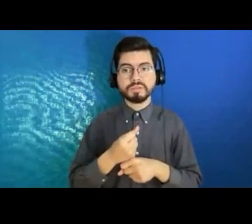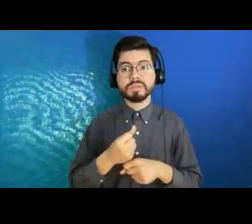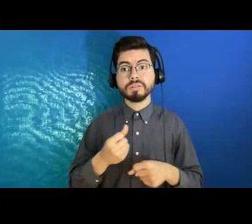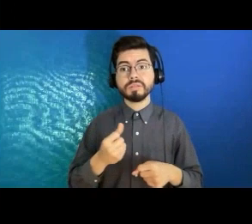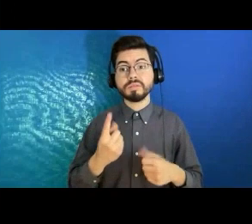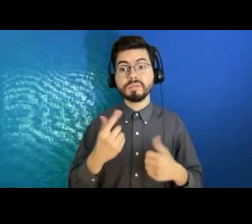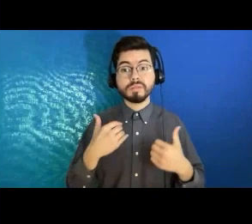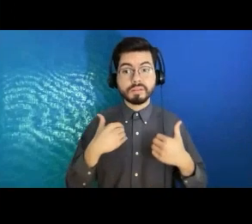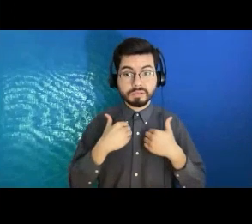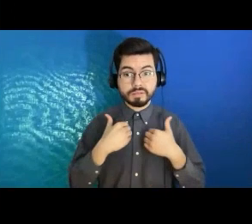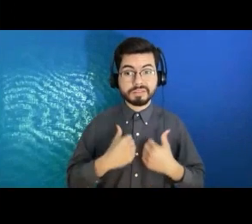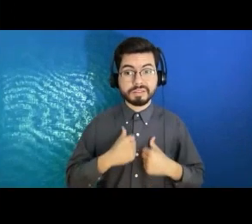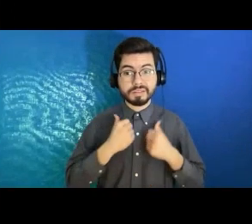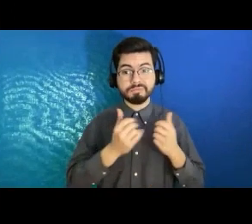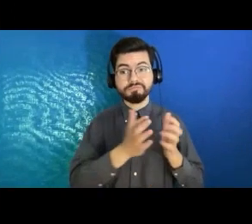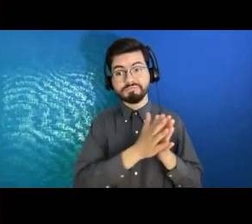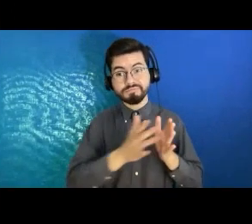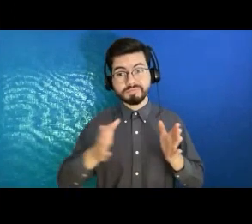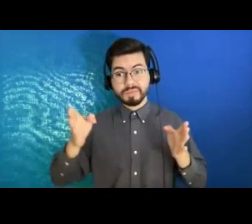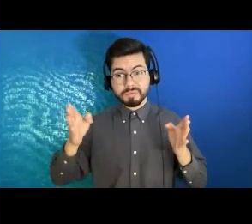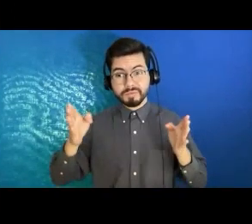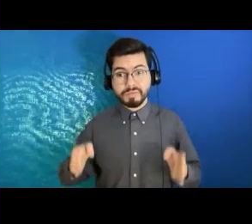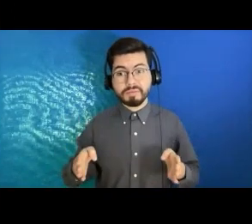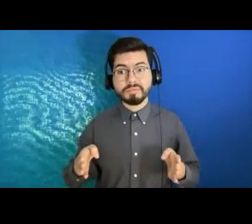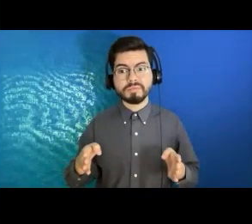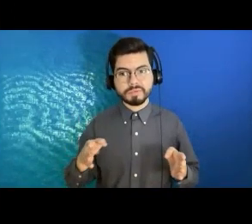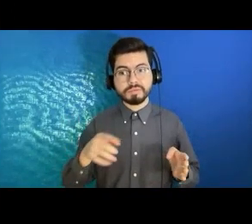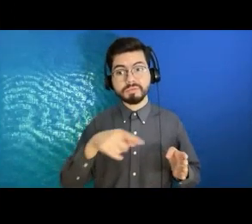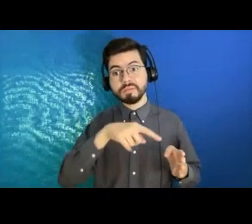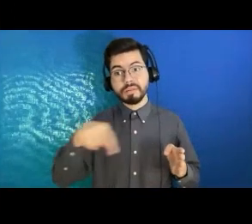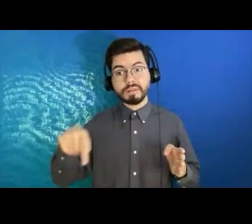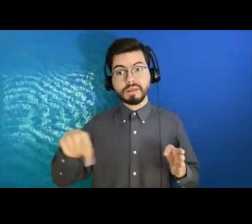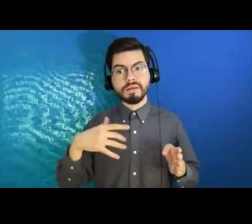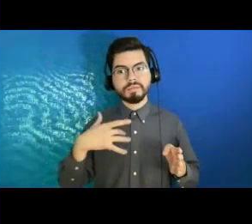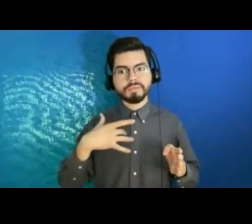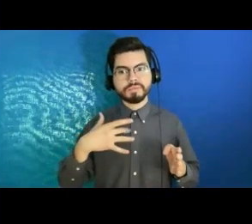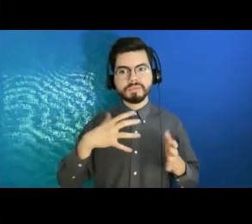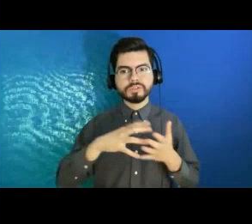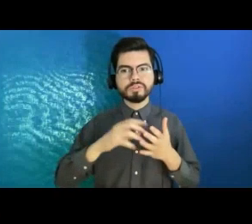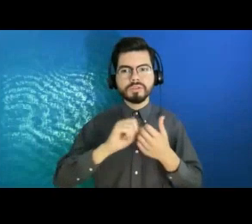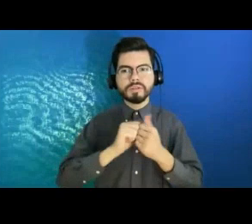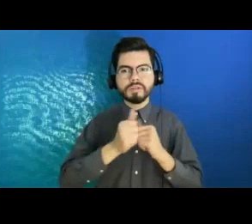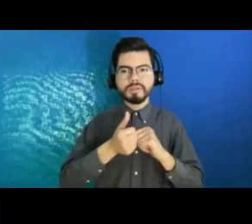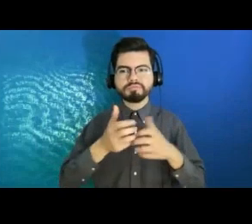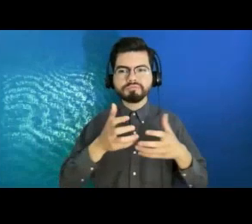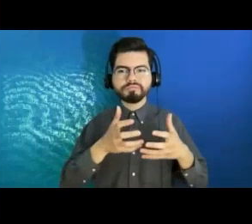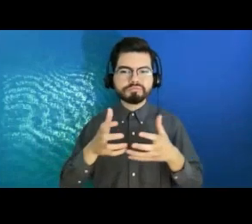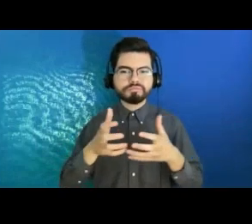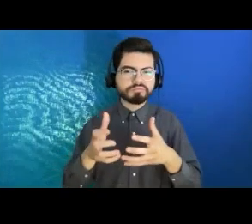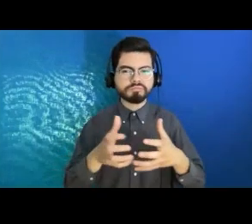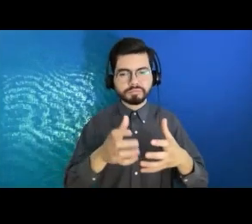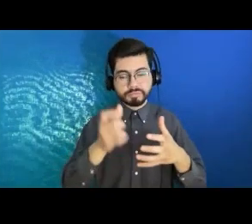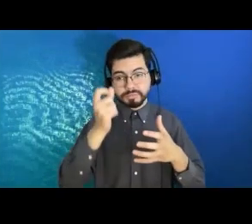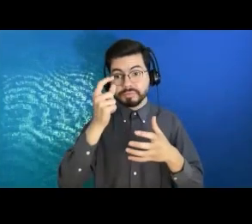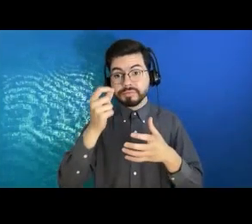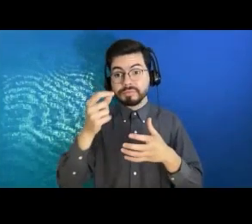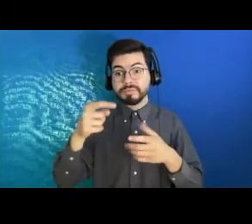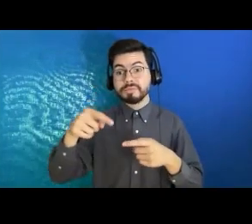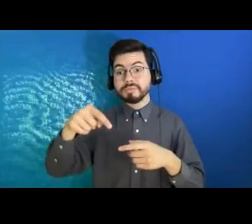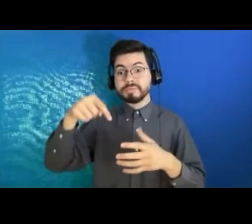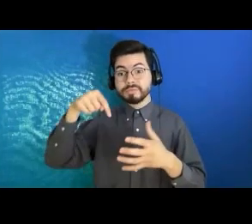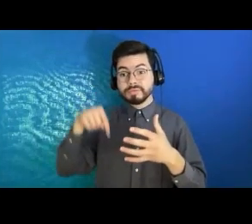very open, they learn to move. Now, in the interior of the park, different story. In 1936